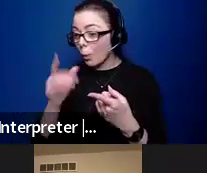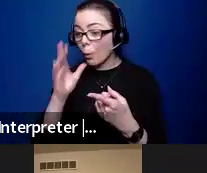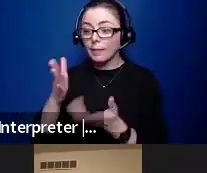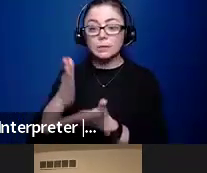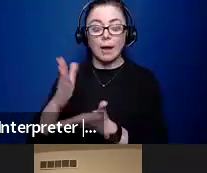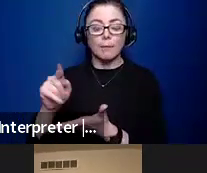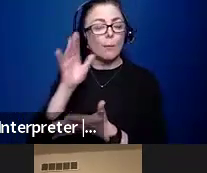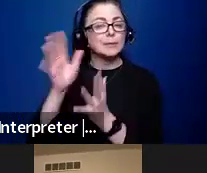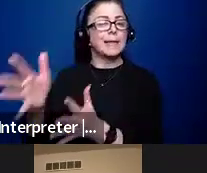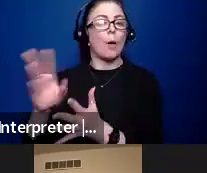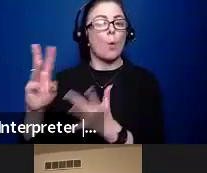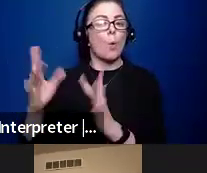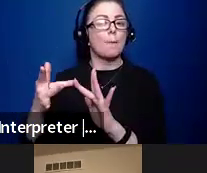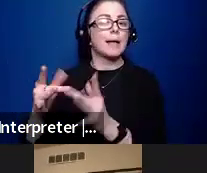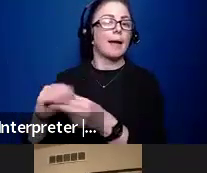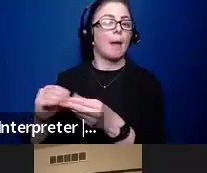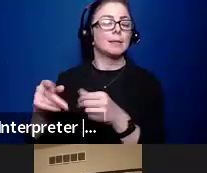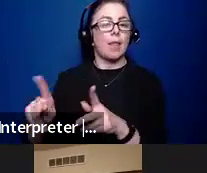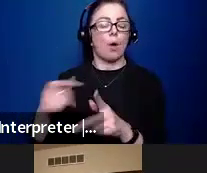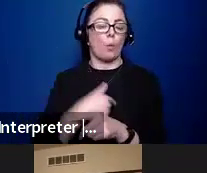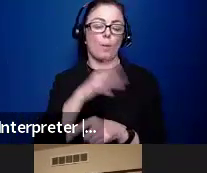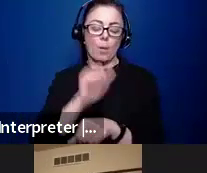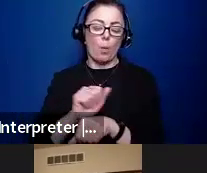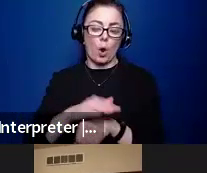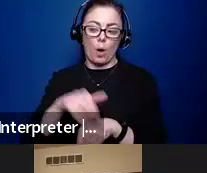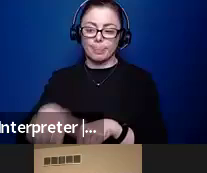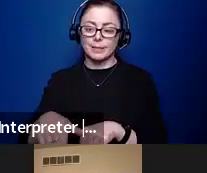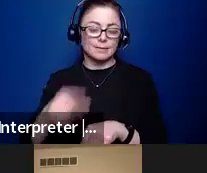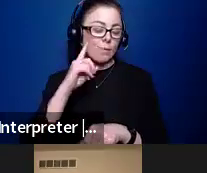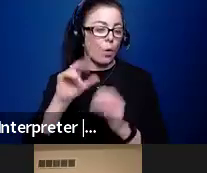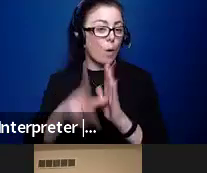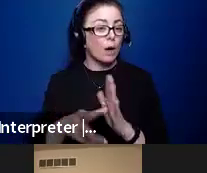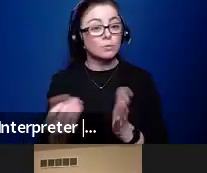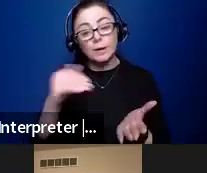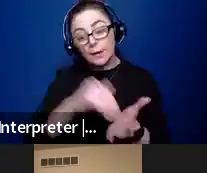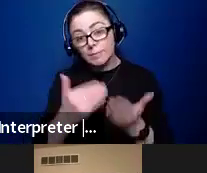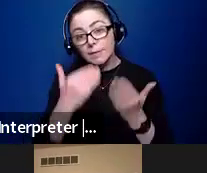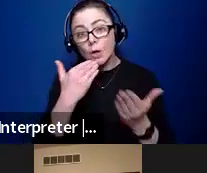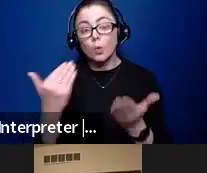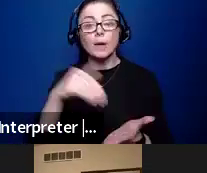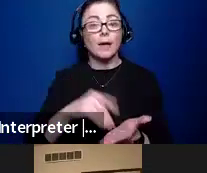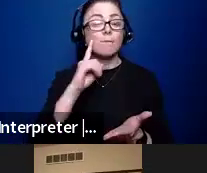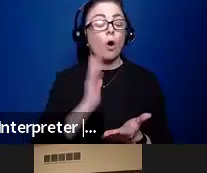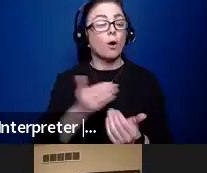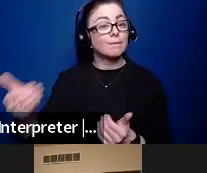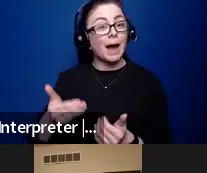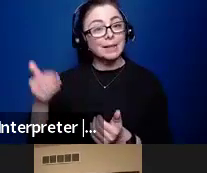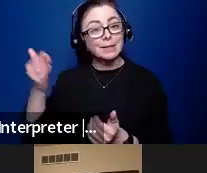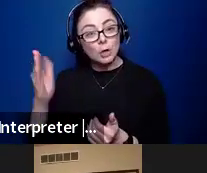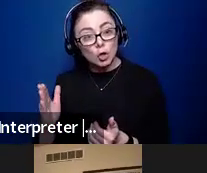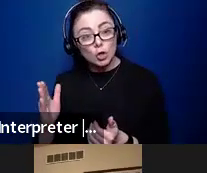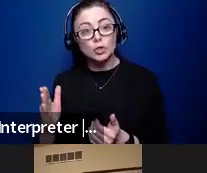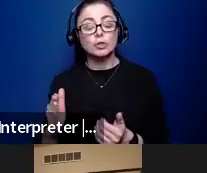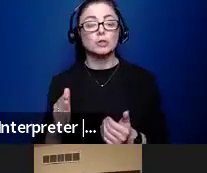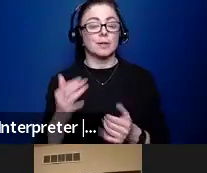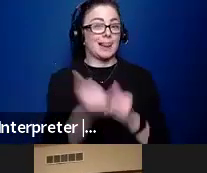because we will be working on this issue for a while. So again, thanks so much to our invited speakers, our